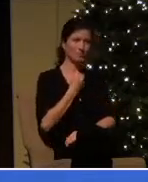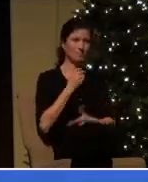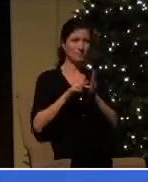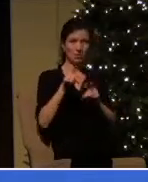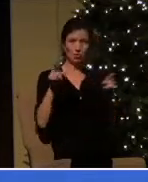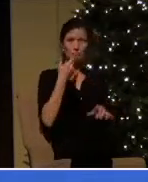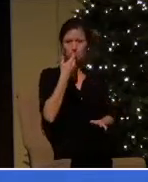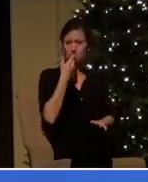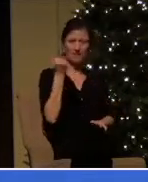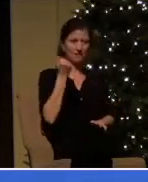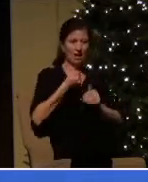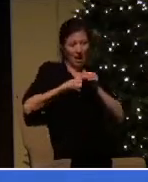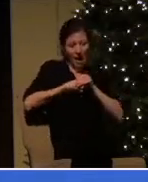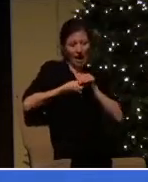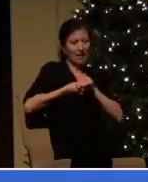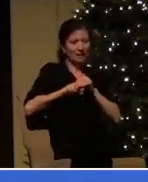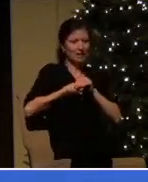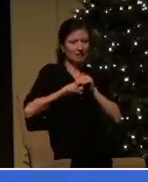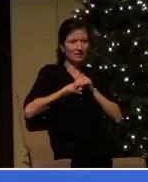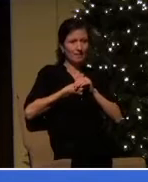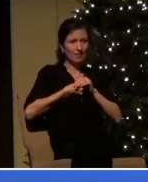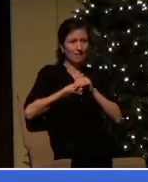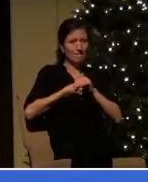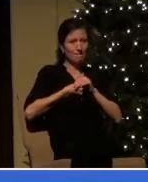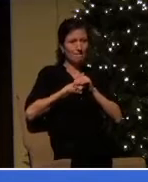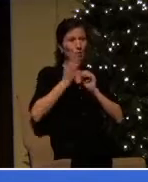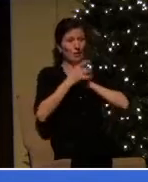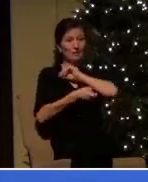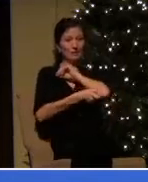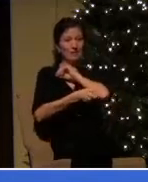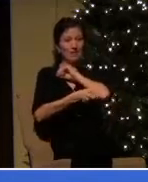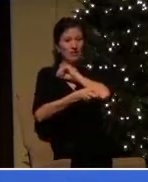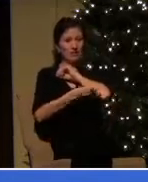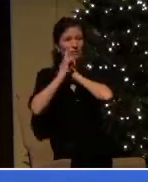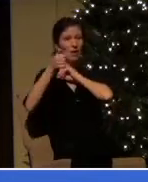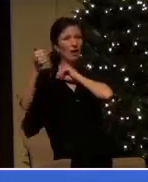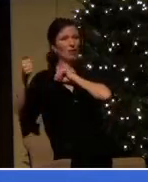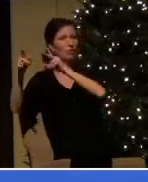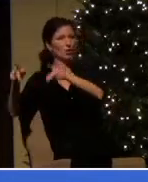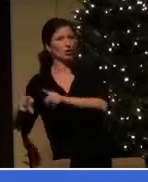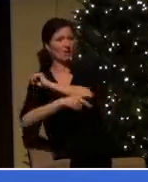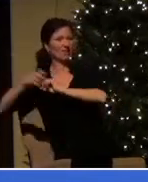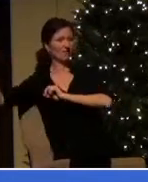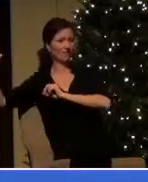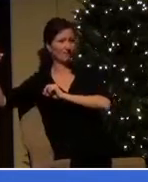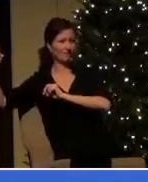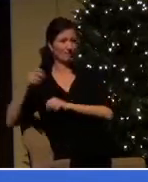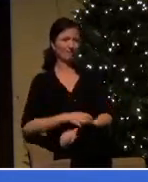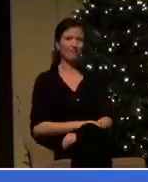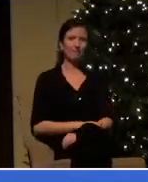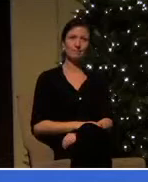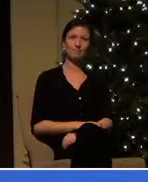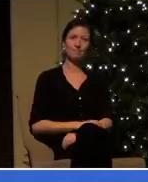hide it, because there will be the temptation for a thief to come along and steal it. That's